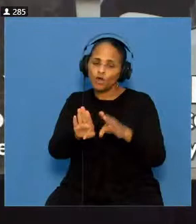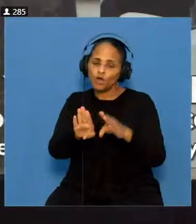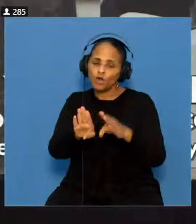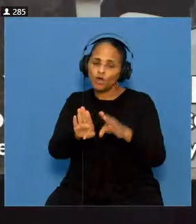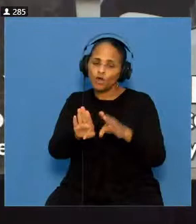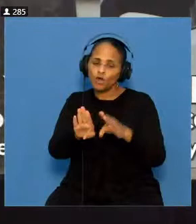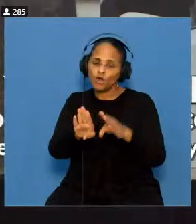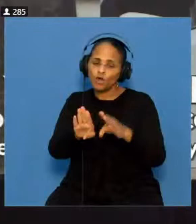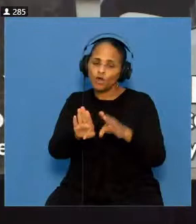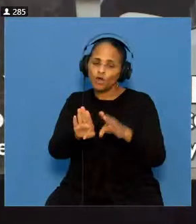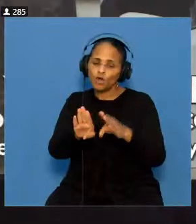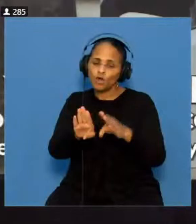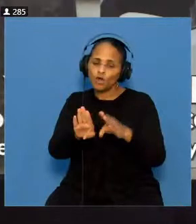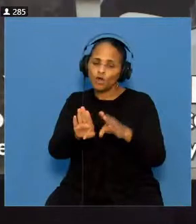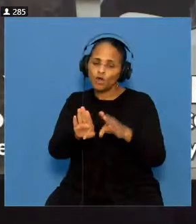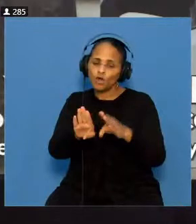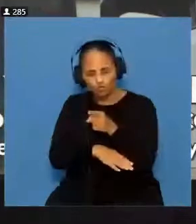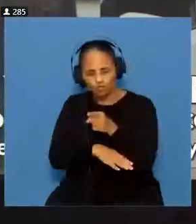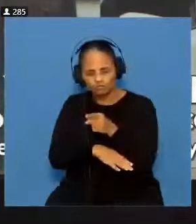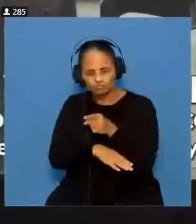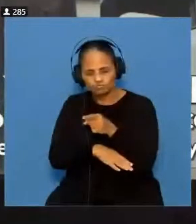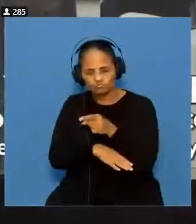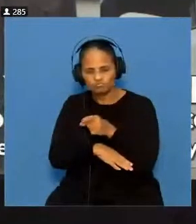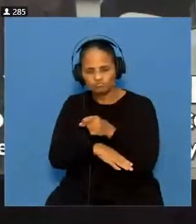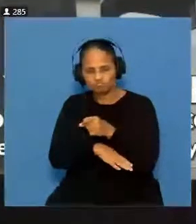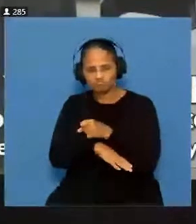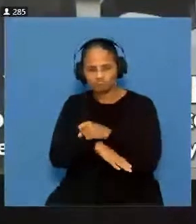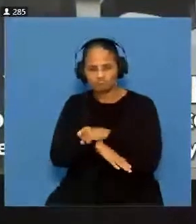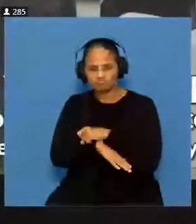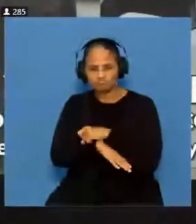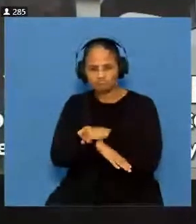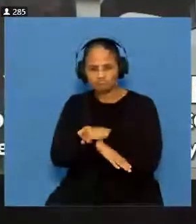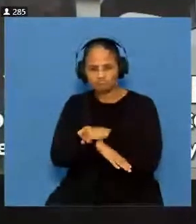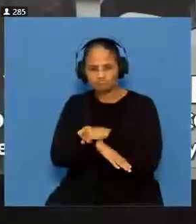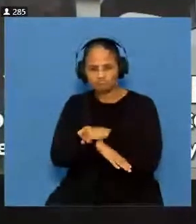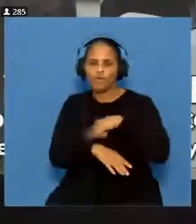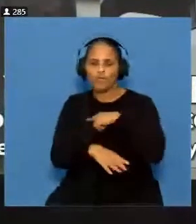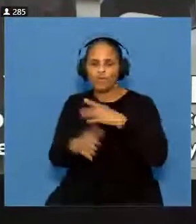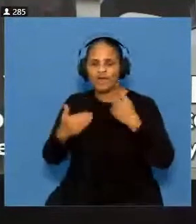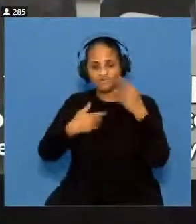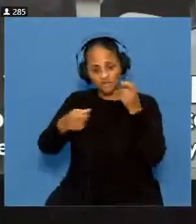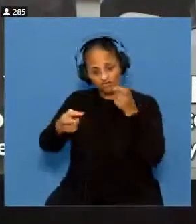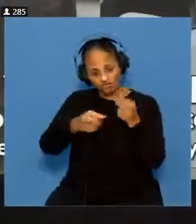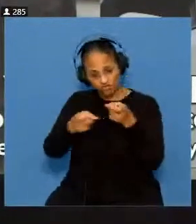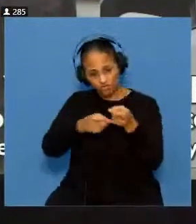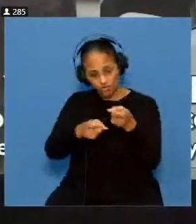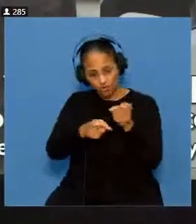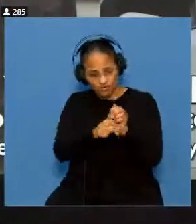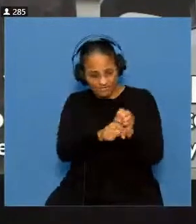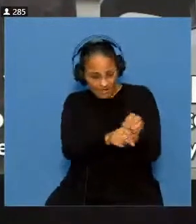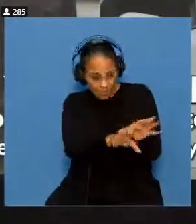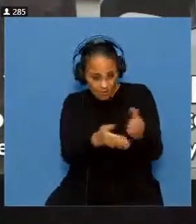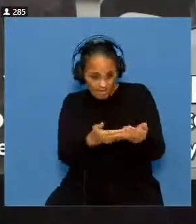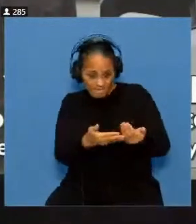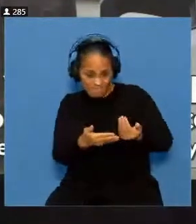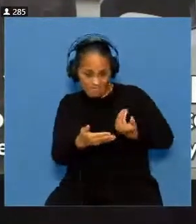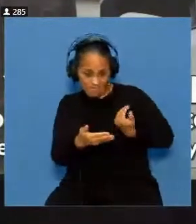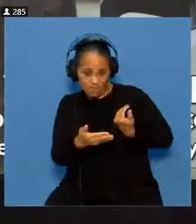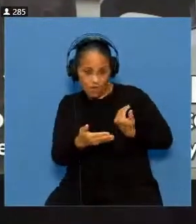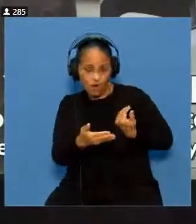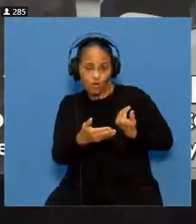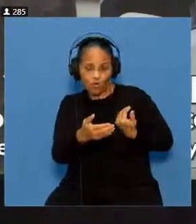to be absolutely perfectly sure that we have control of this outbreak before we move to the next